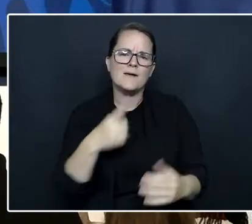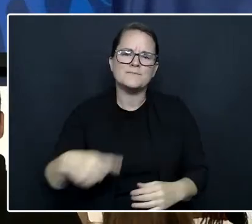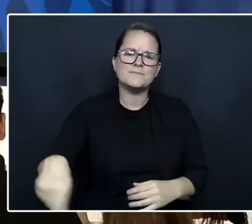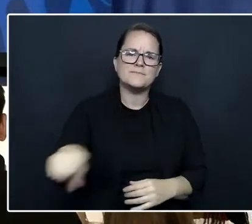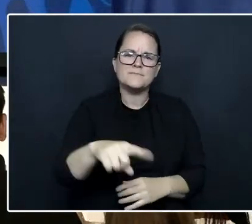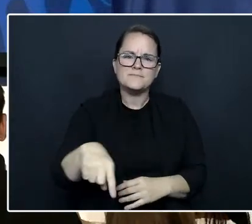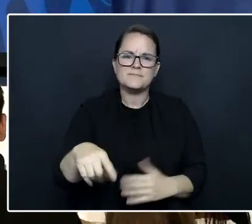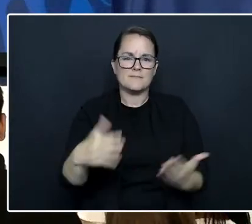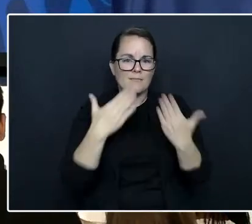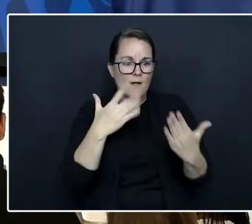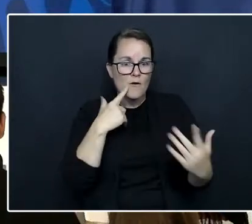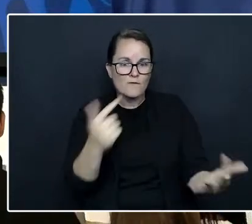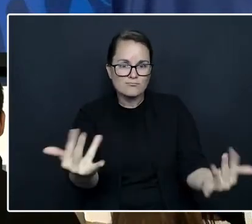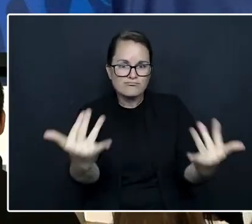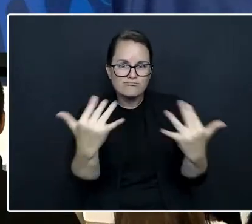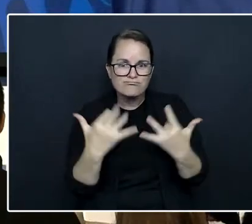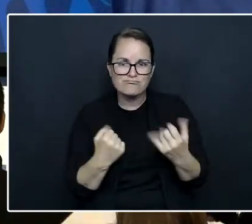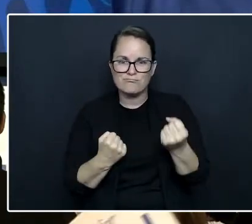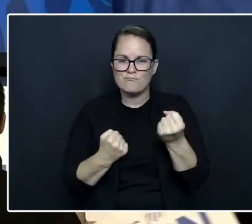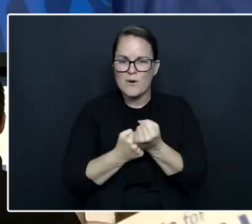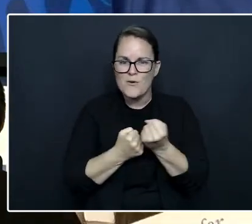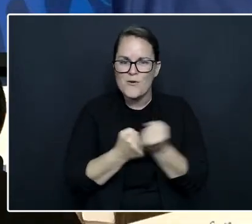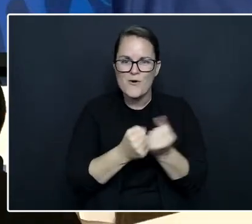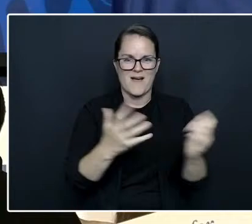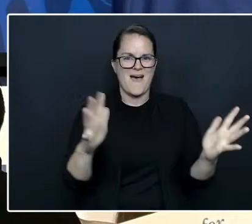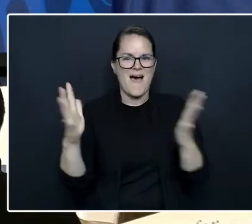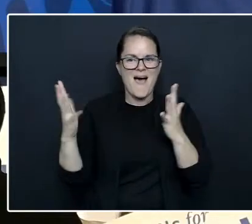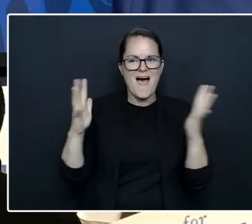here. Thank you.